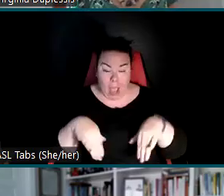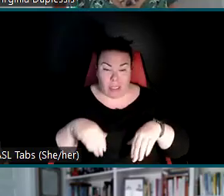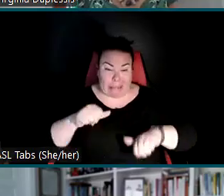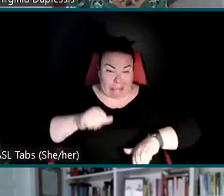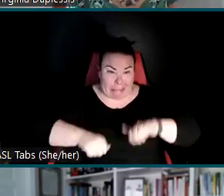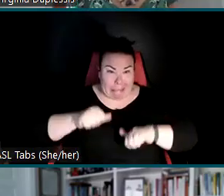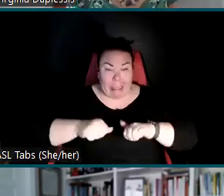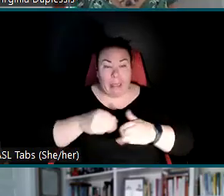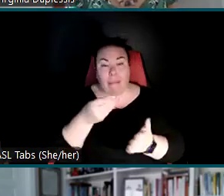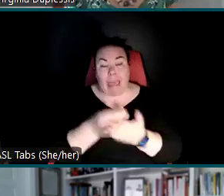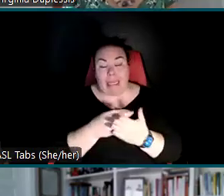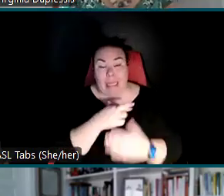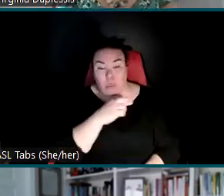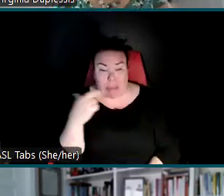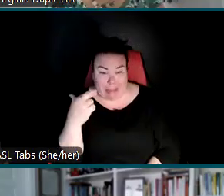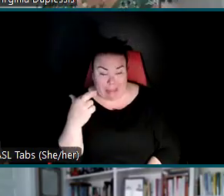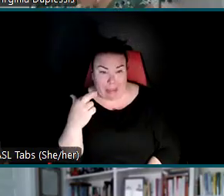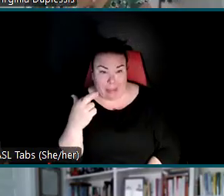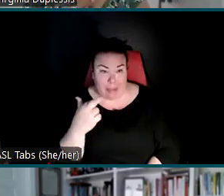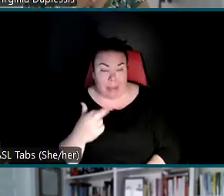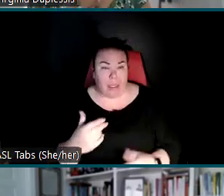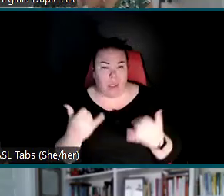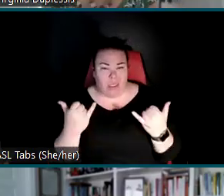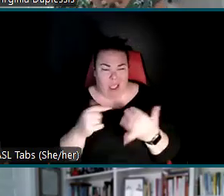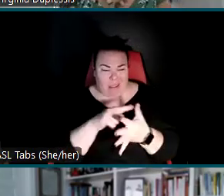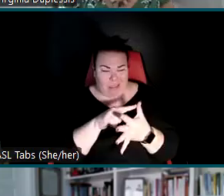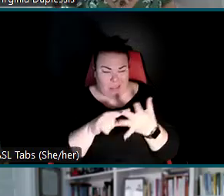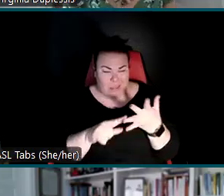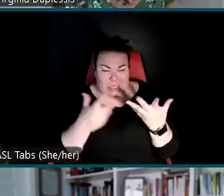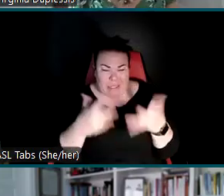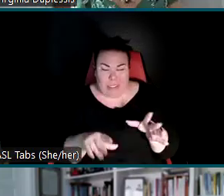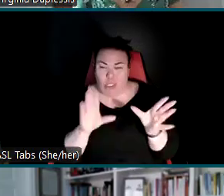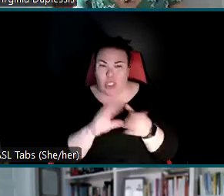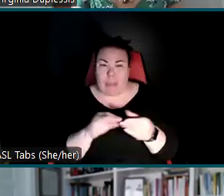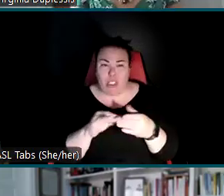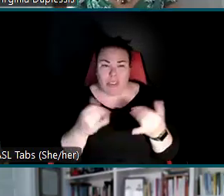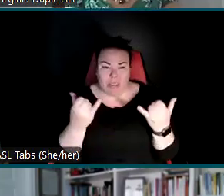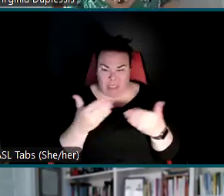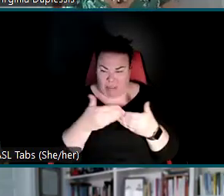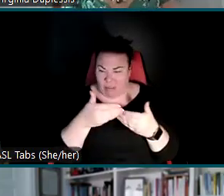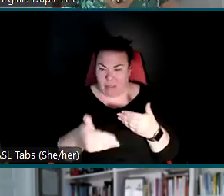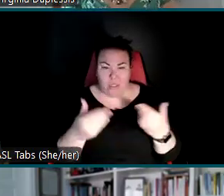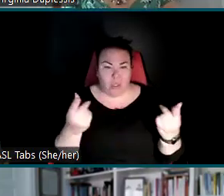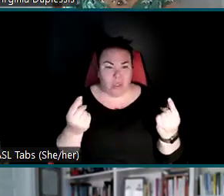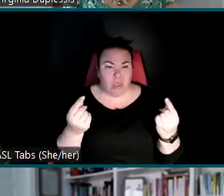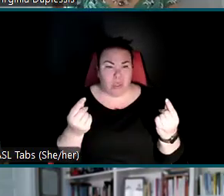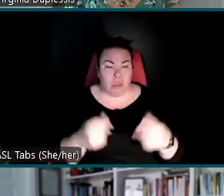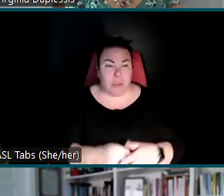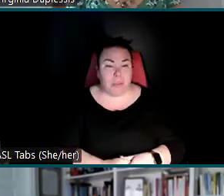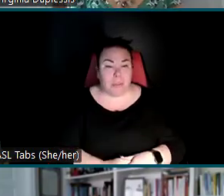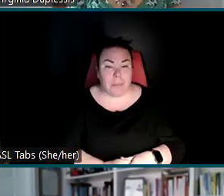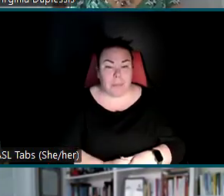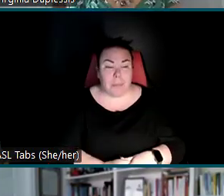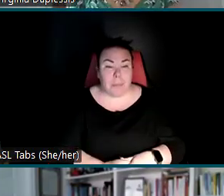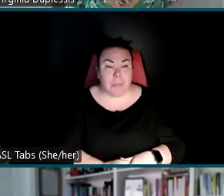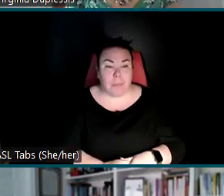So with all that said, let's talk about what we can do about that. So one of the biggest, and